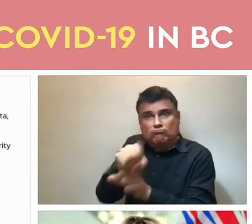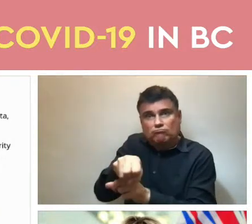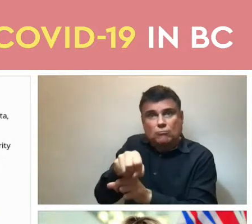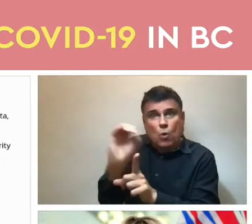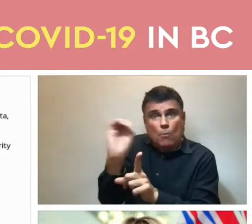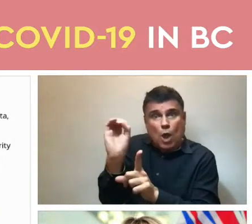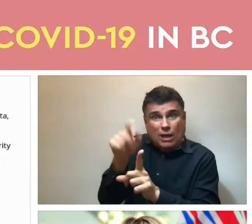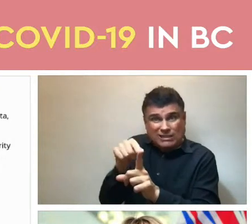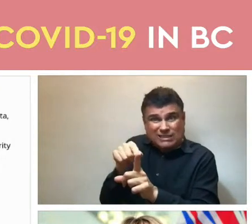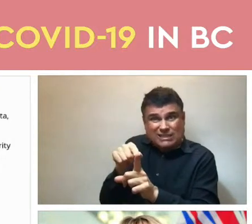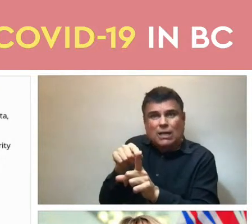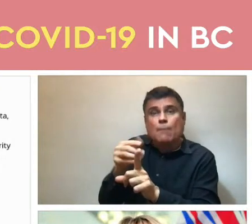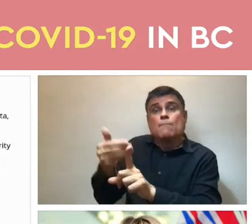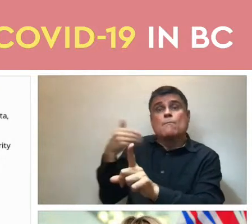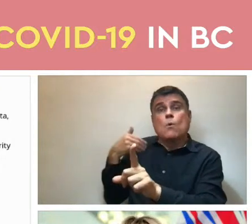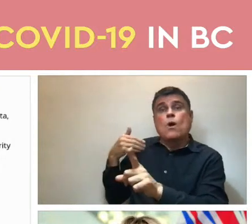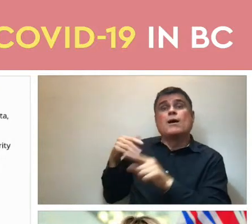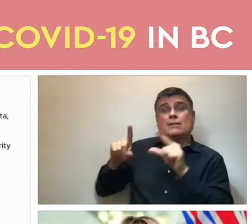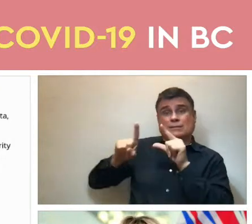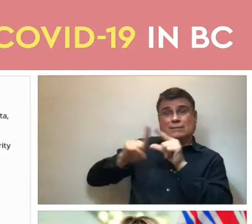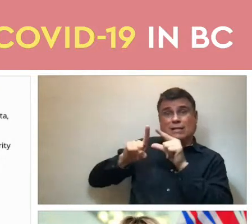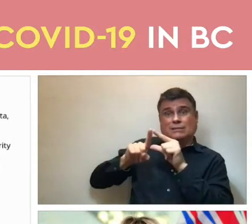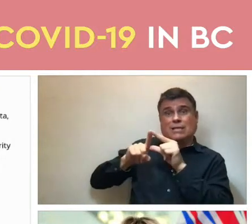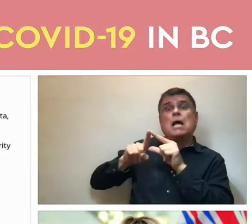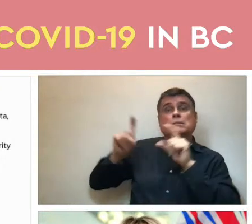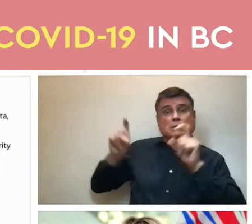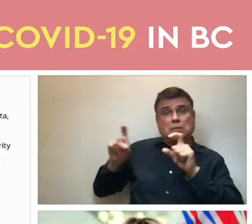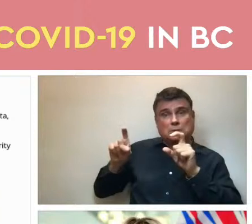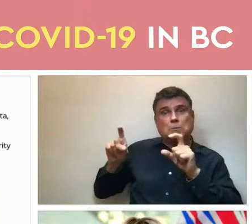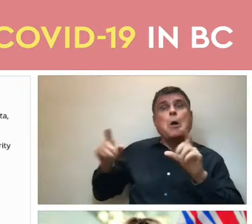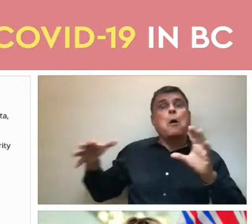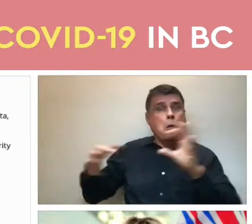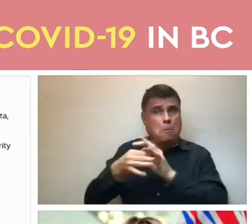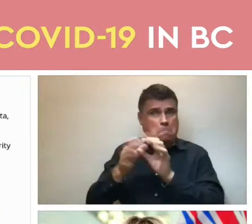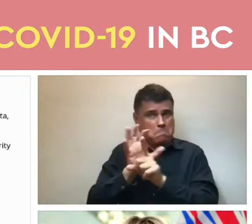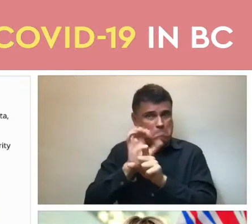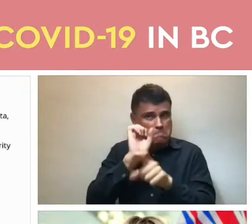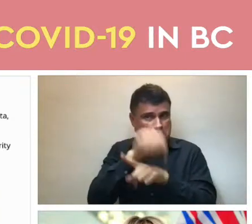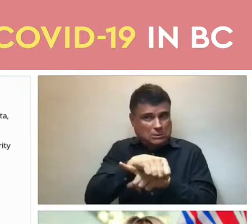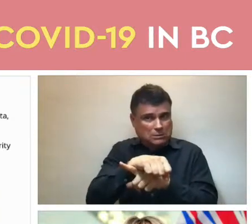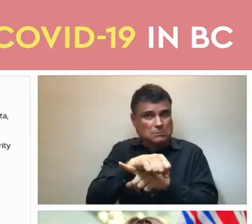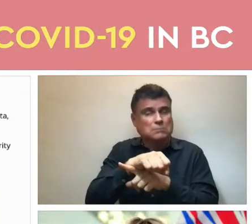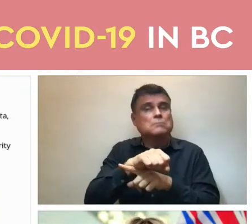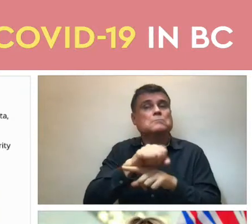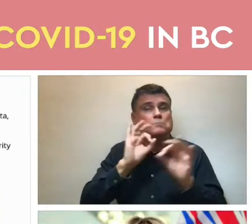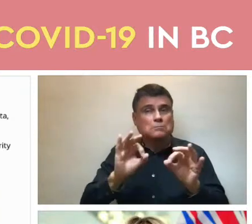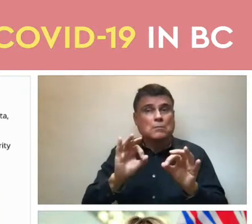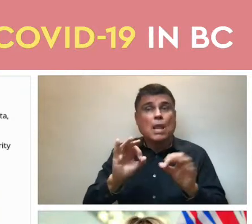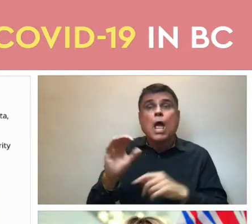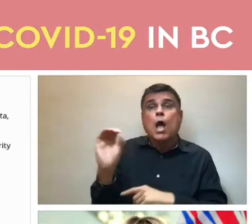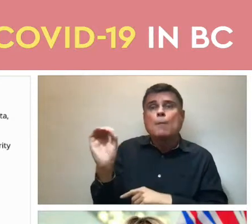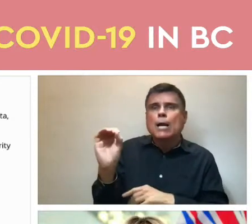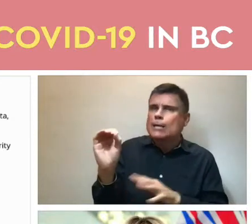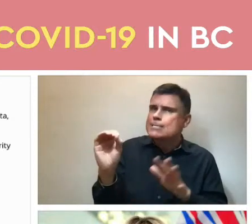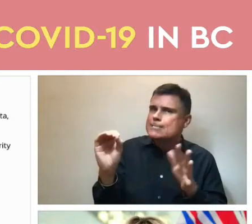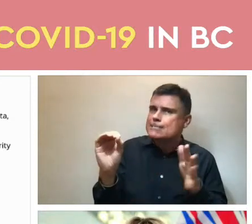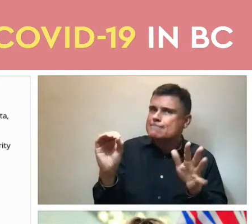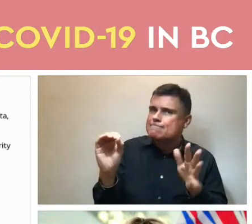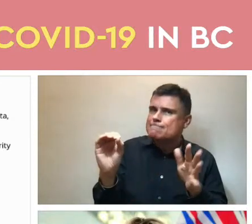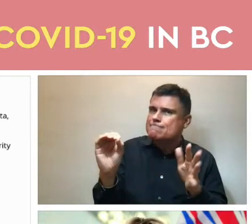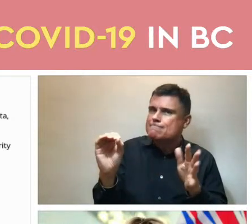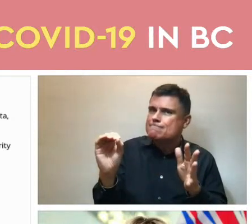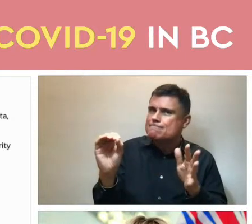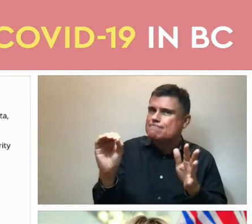tell us, though, is the second part of the immune system, whether our cell-mediated immunity still has a strong response